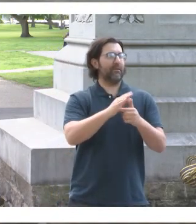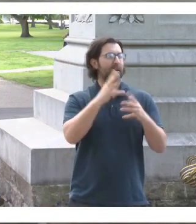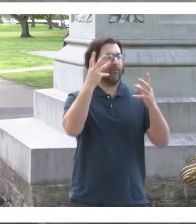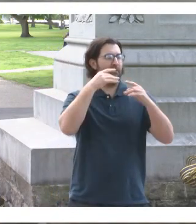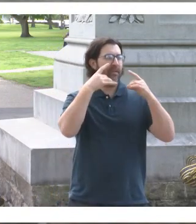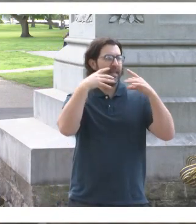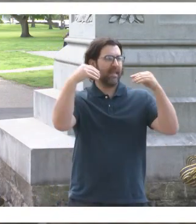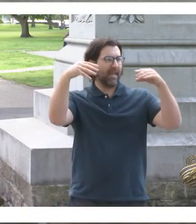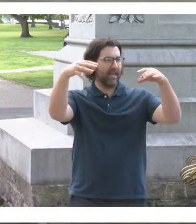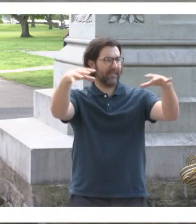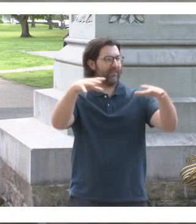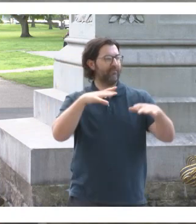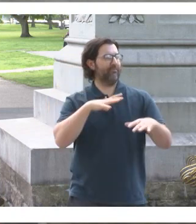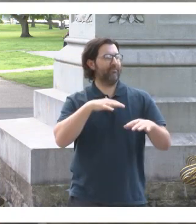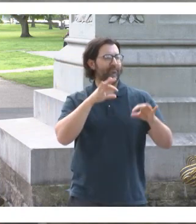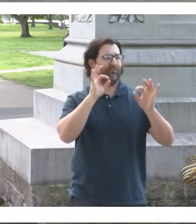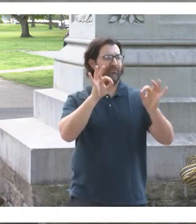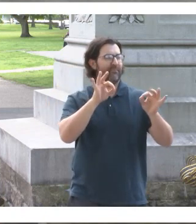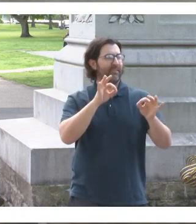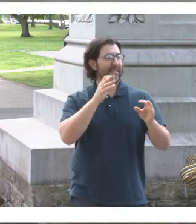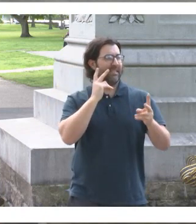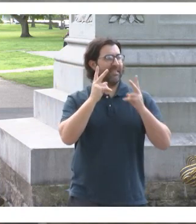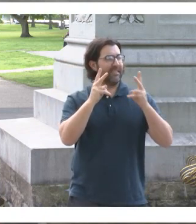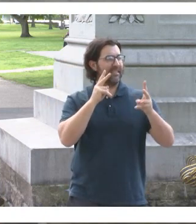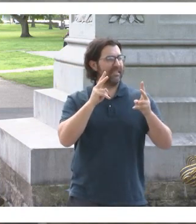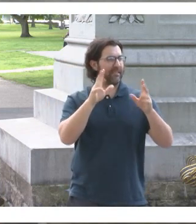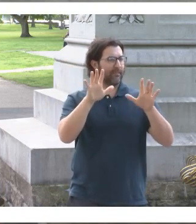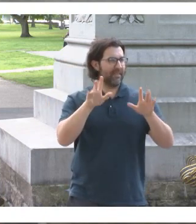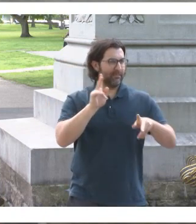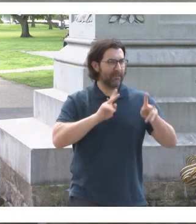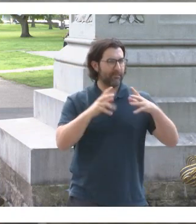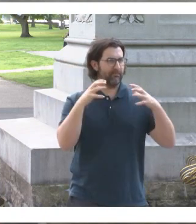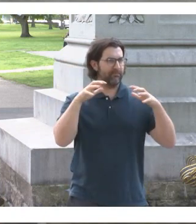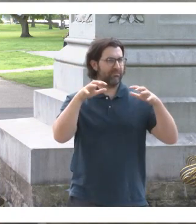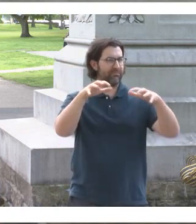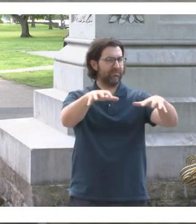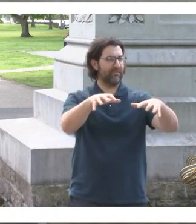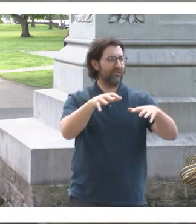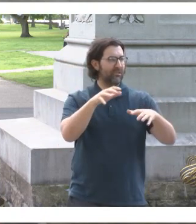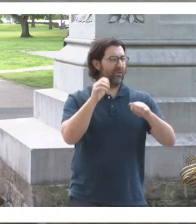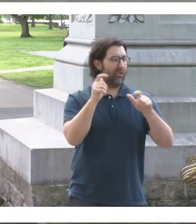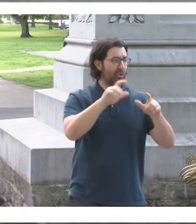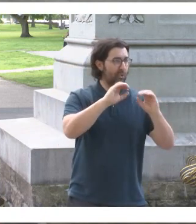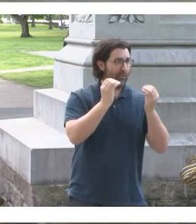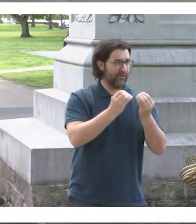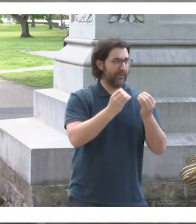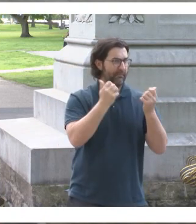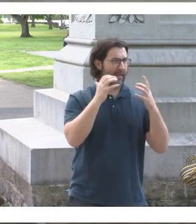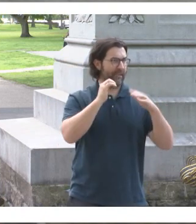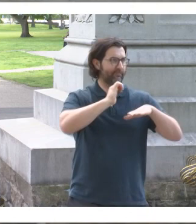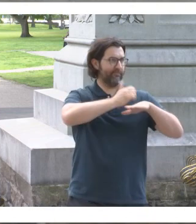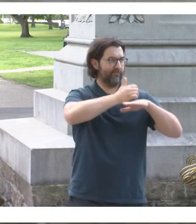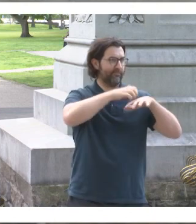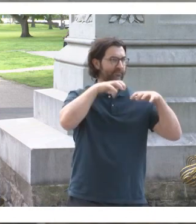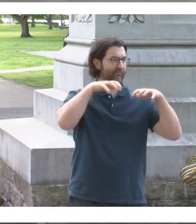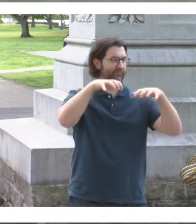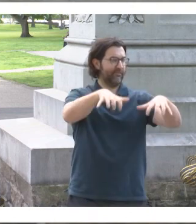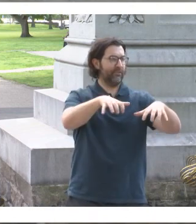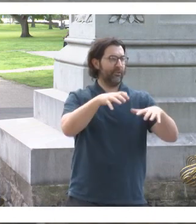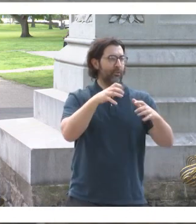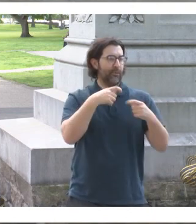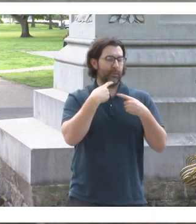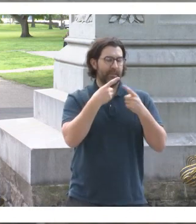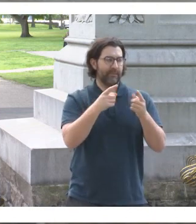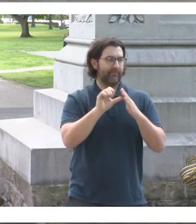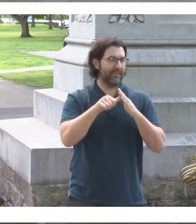lights. And so to be out here today and to see all these amazing people, to every organization, and there's a lot of you, I want to say thank